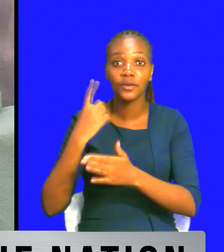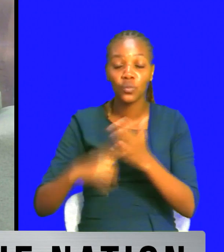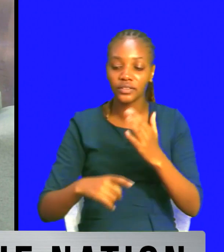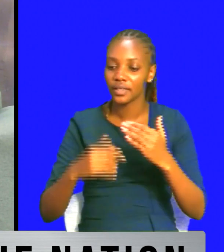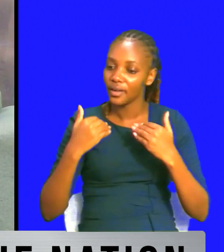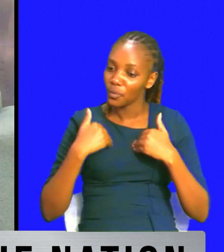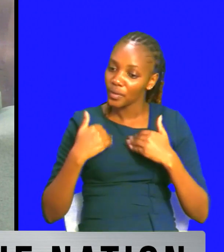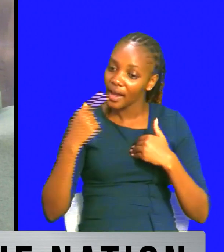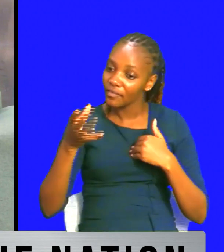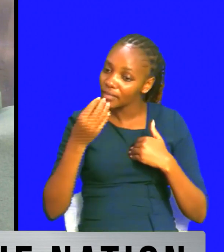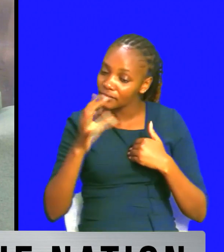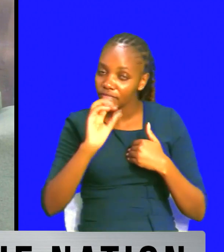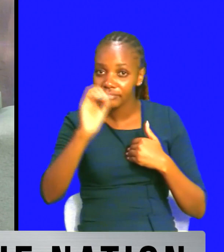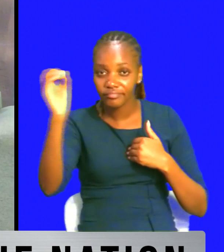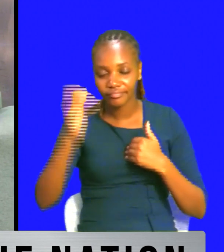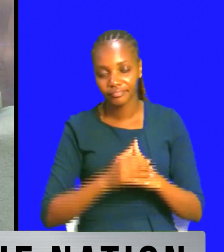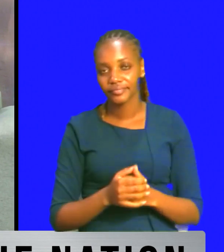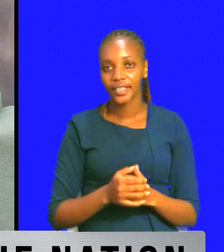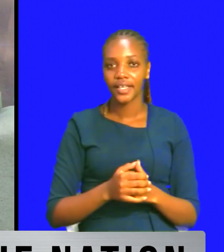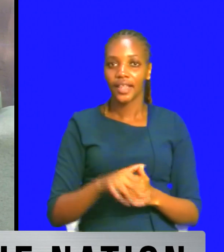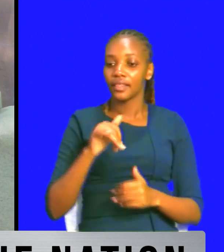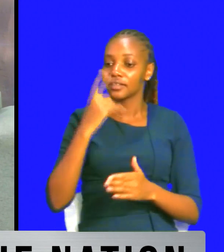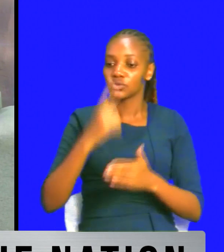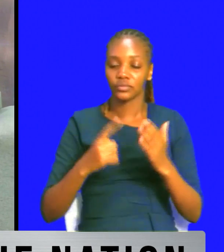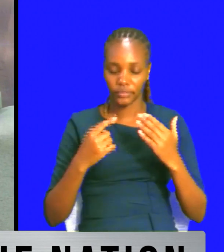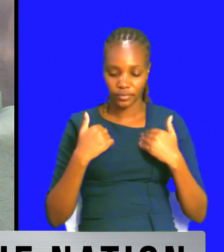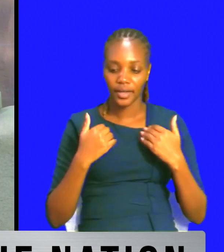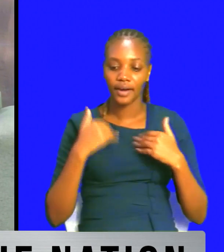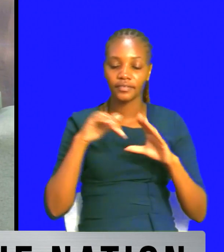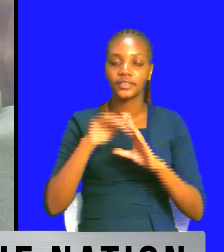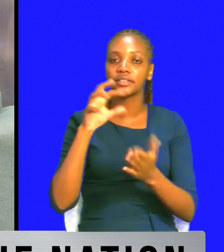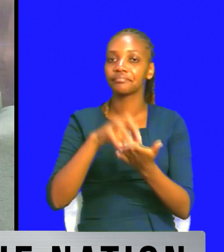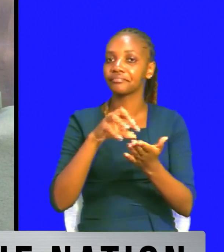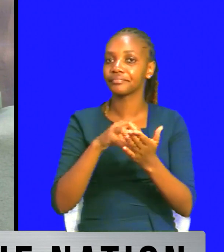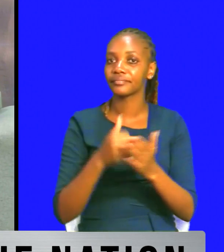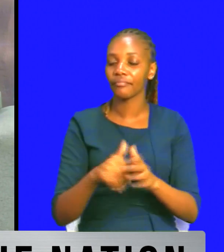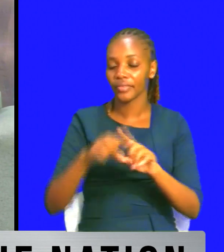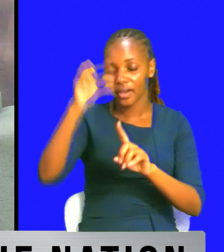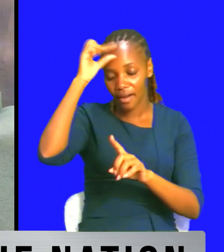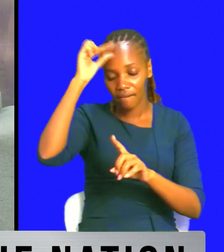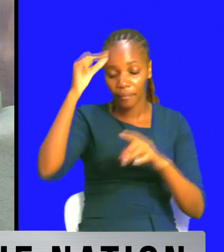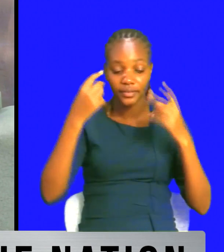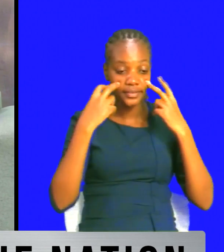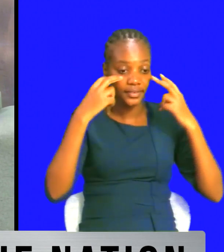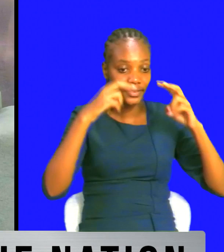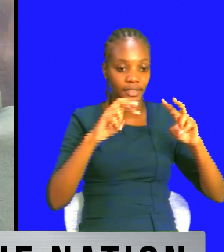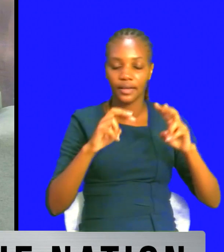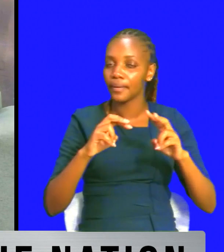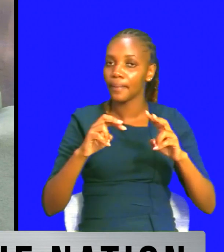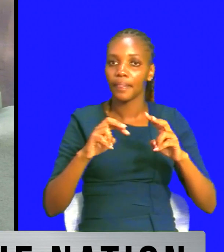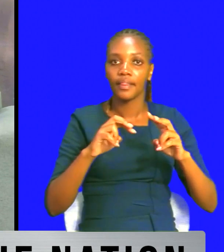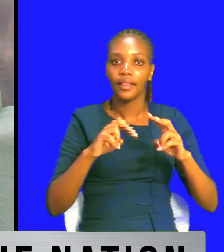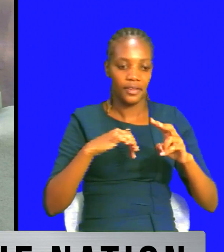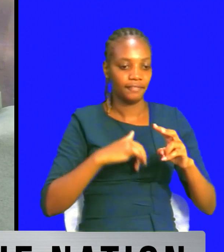this food. Yeah. So really, that is what we are facing in this scenario, John, where the government seems to think and that you can feed on